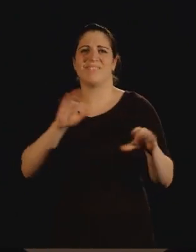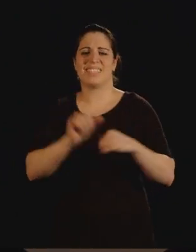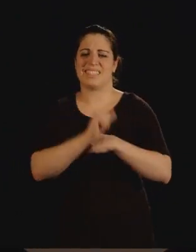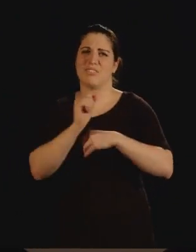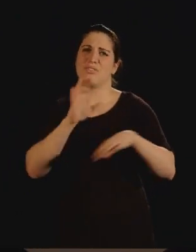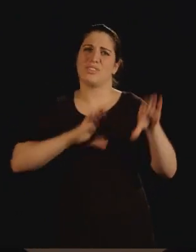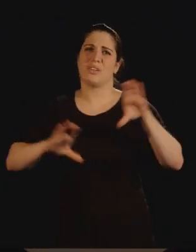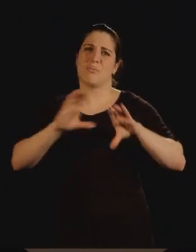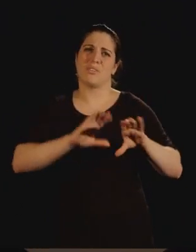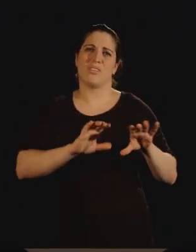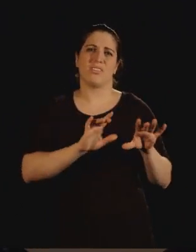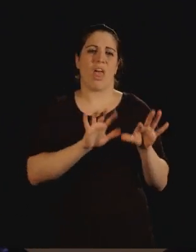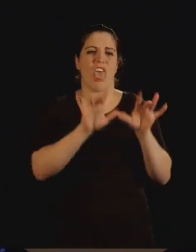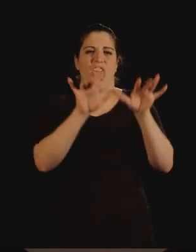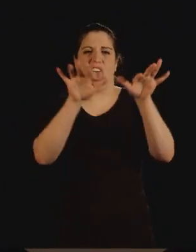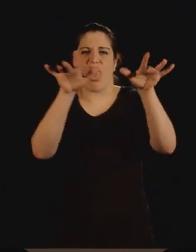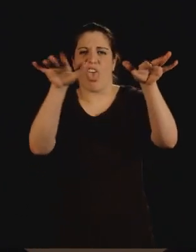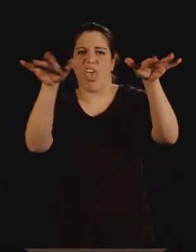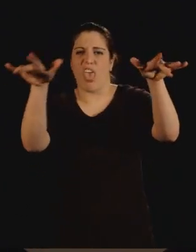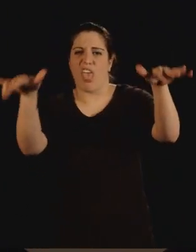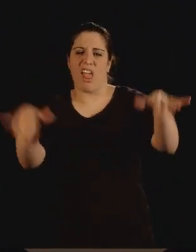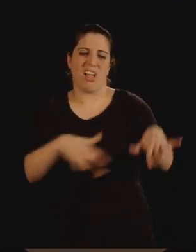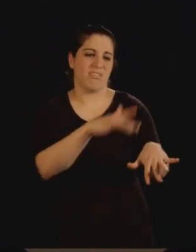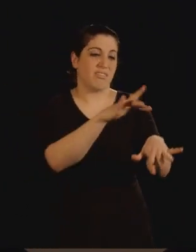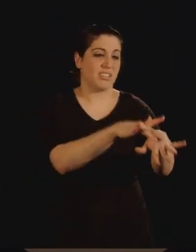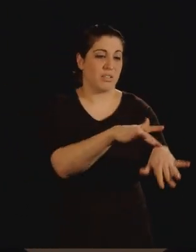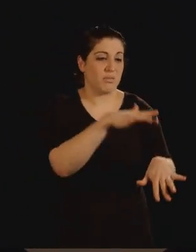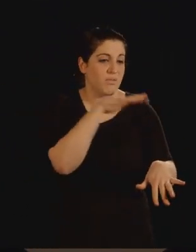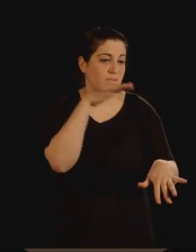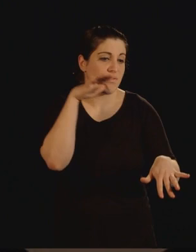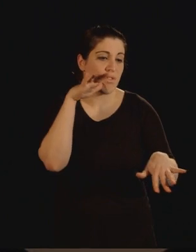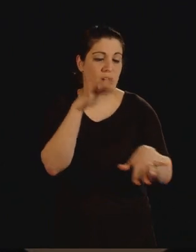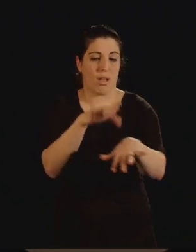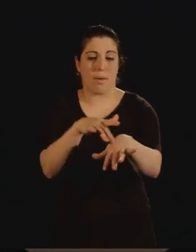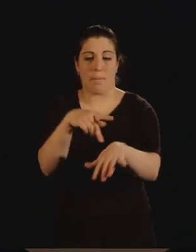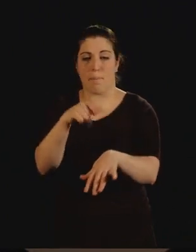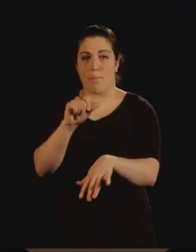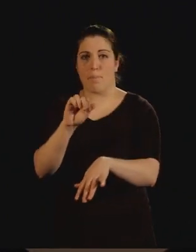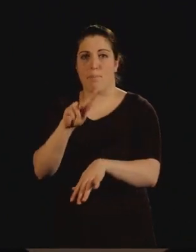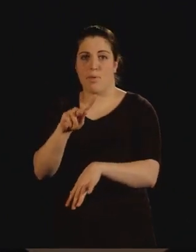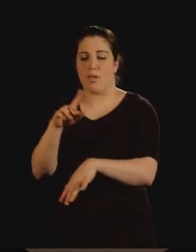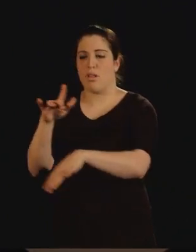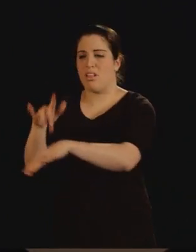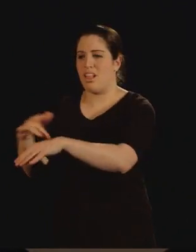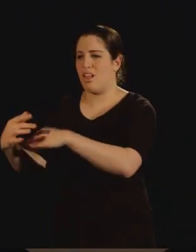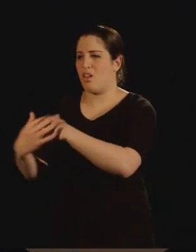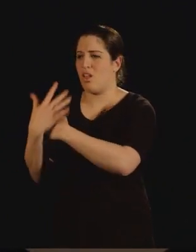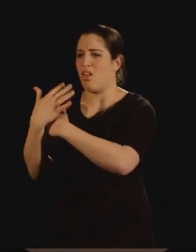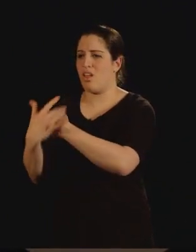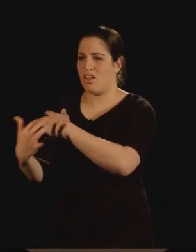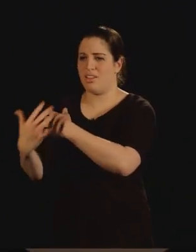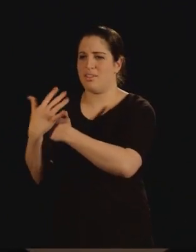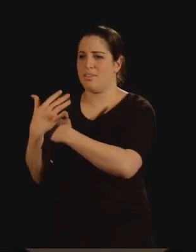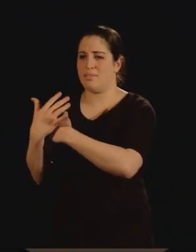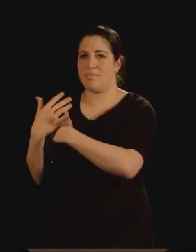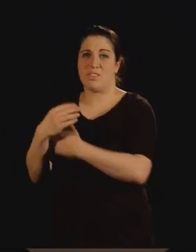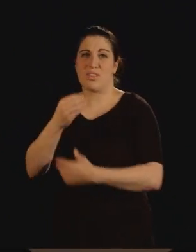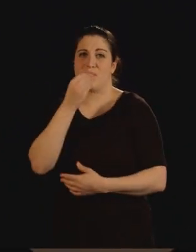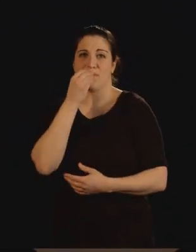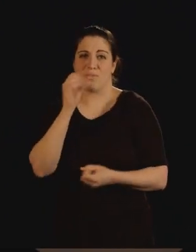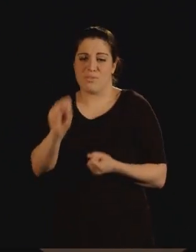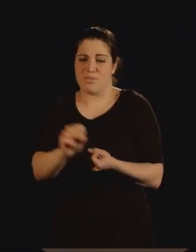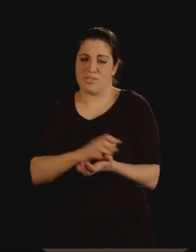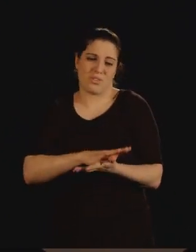through the air, landing in our farmlands and our parklands and on our oceans. And they taint the food